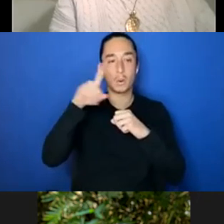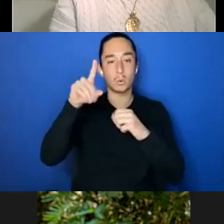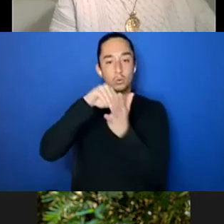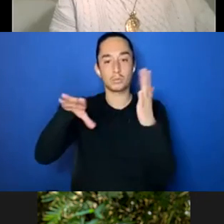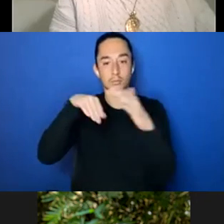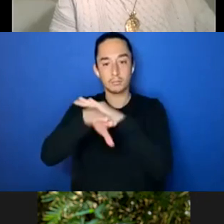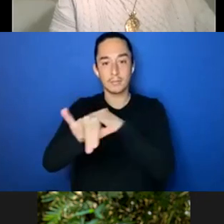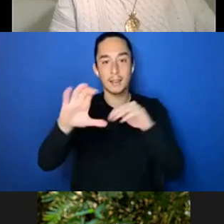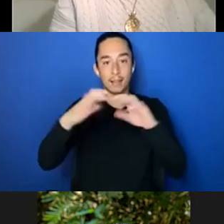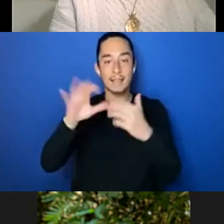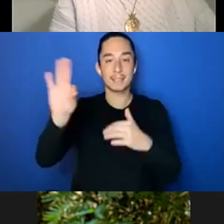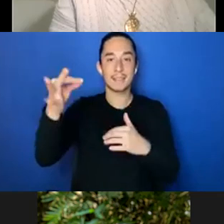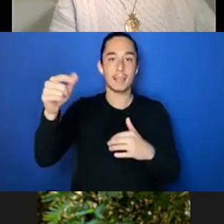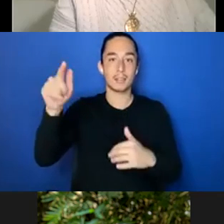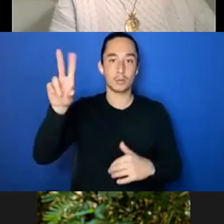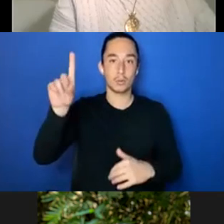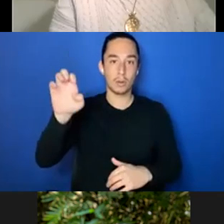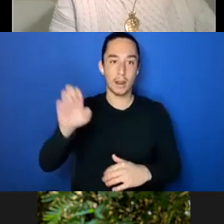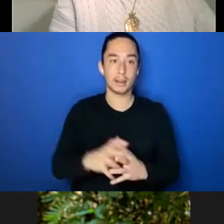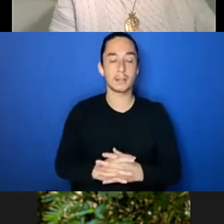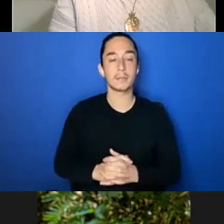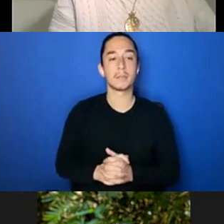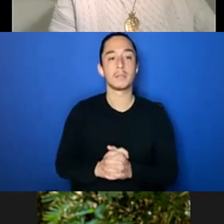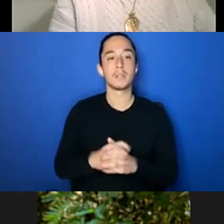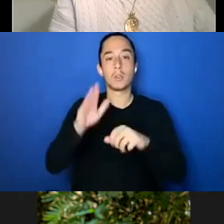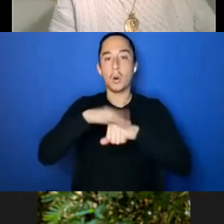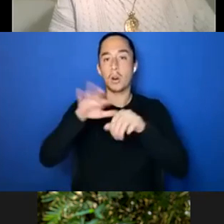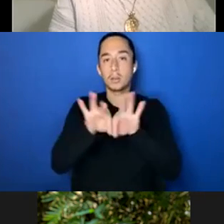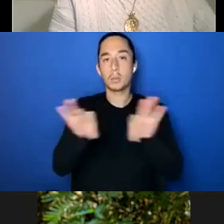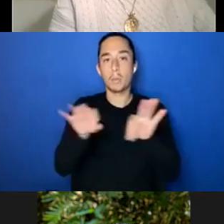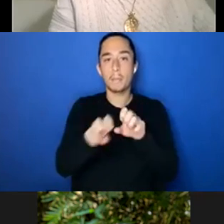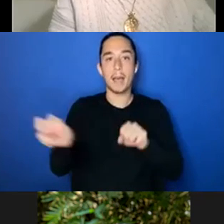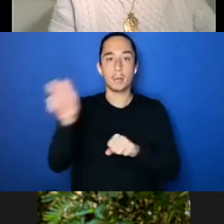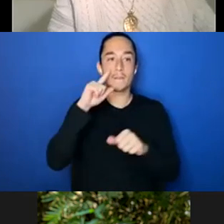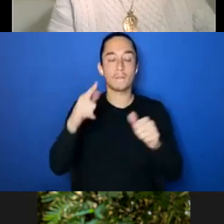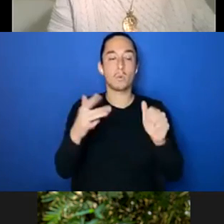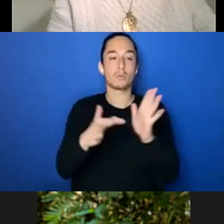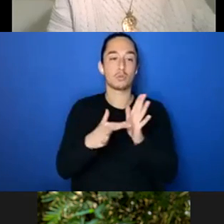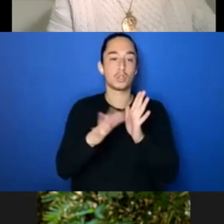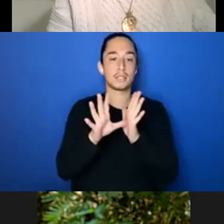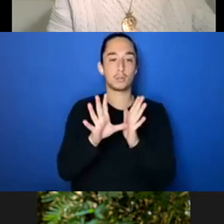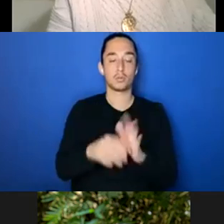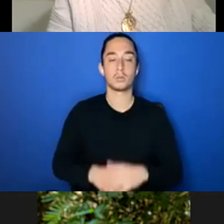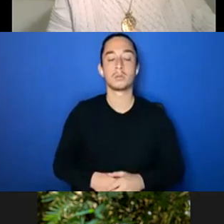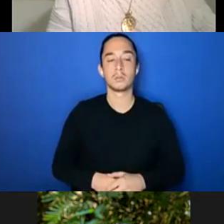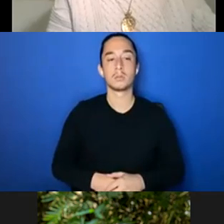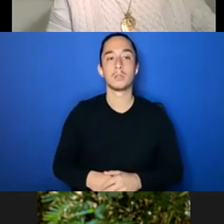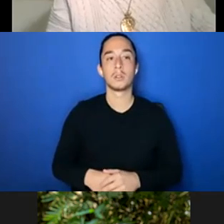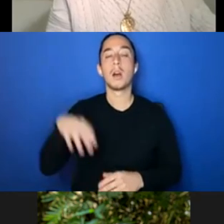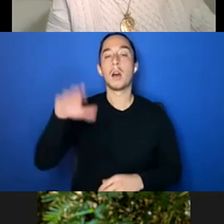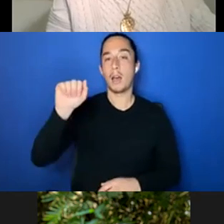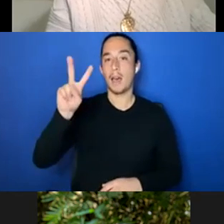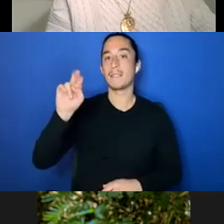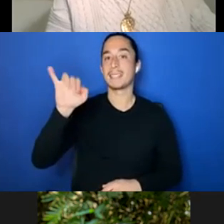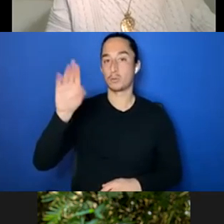in 9th grade on a diploma pathway in 11th and 12th. So the ab initio